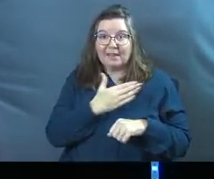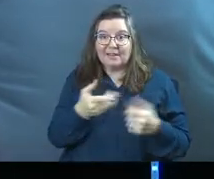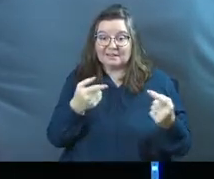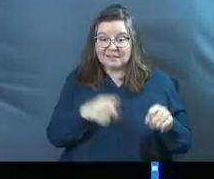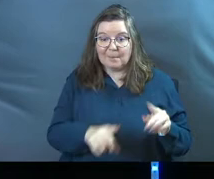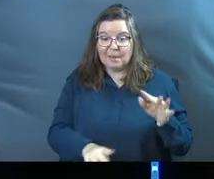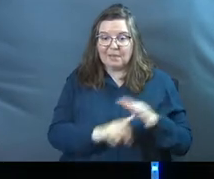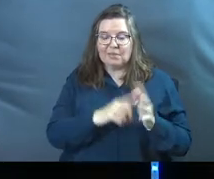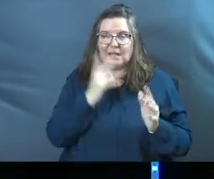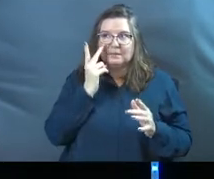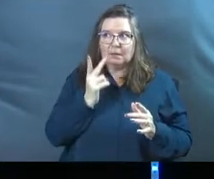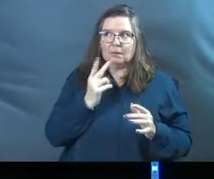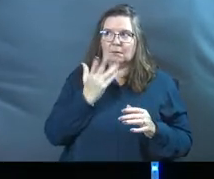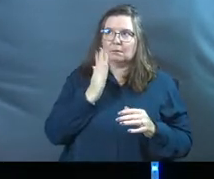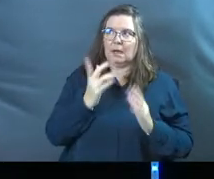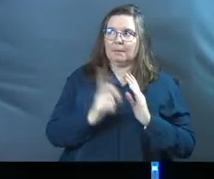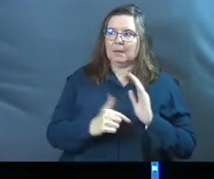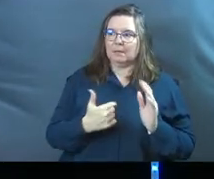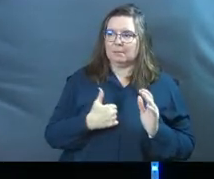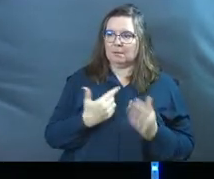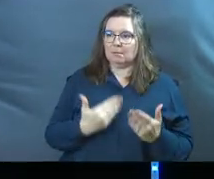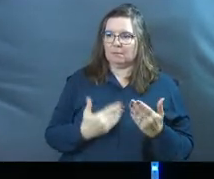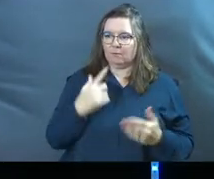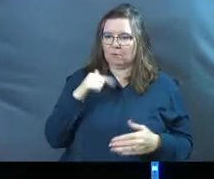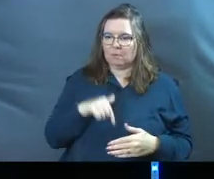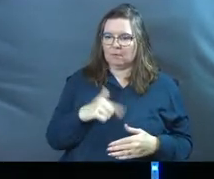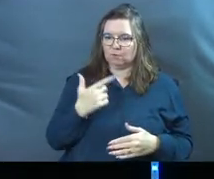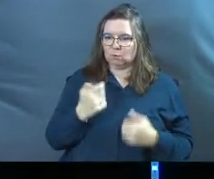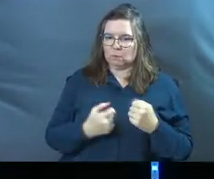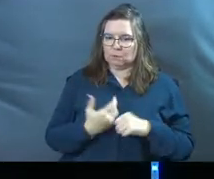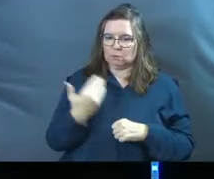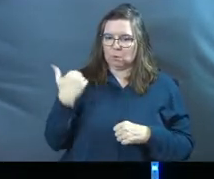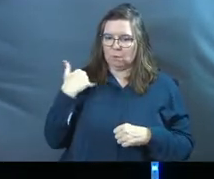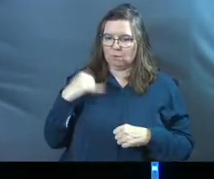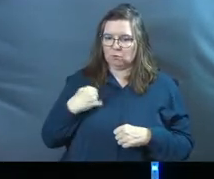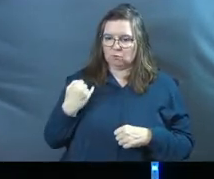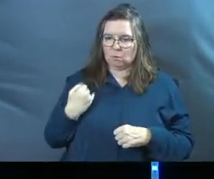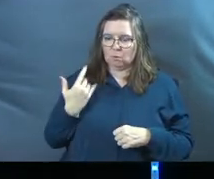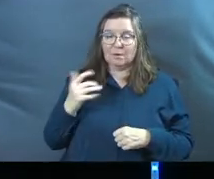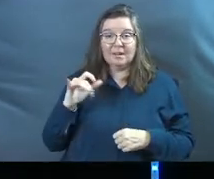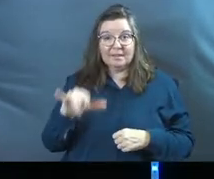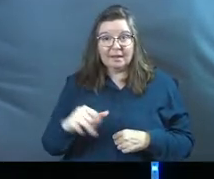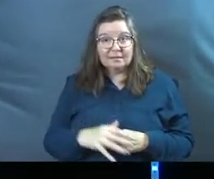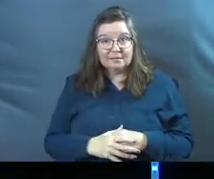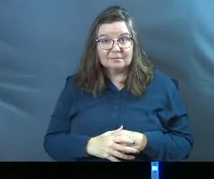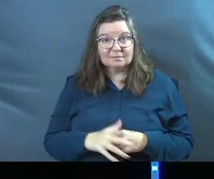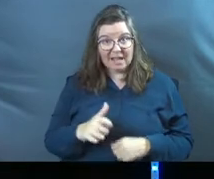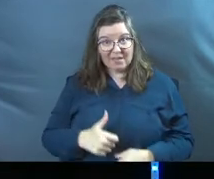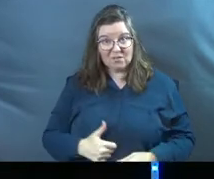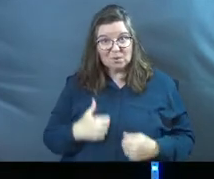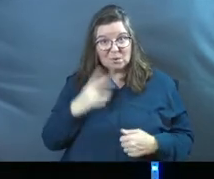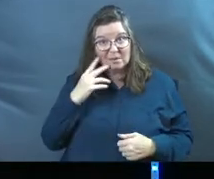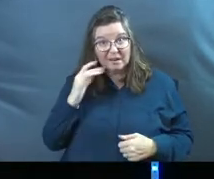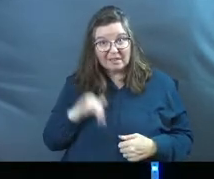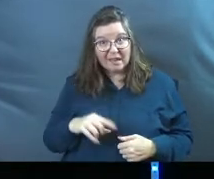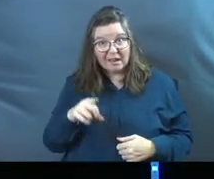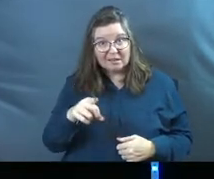in their life, they've seen as God's punishment for what they did to Joseph 21 years ago. Have you ever lived like